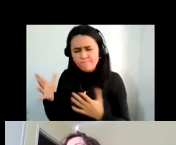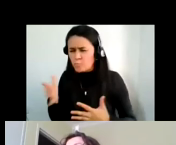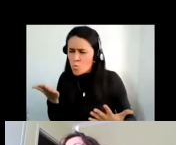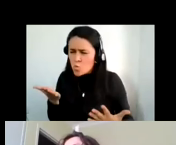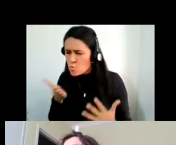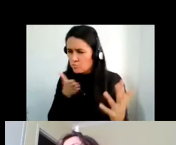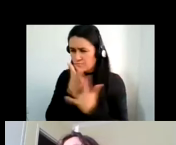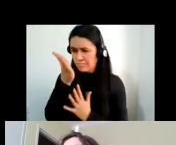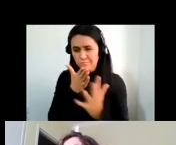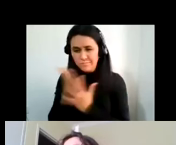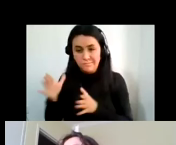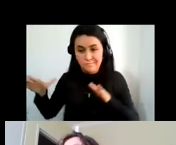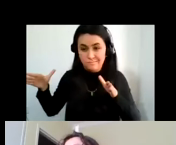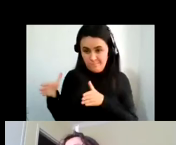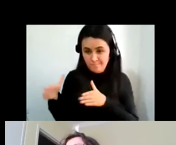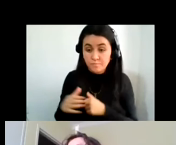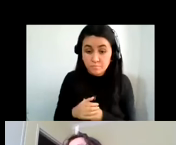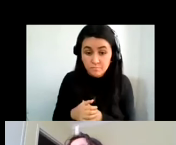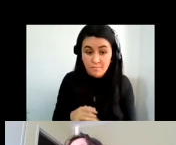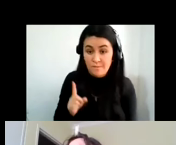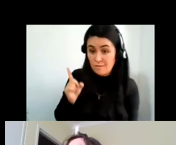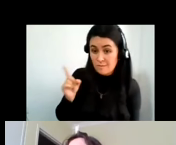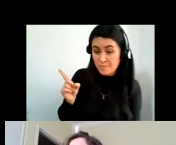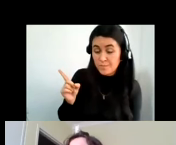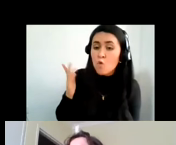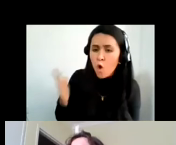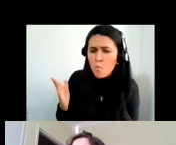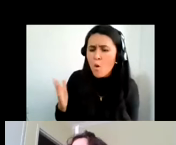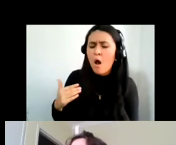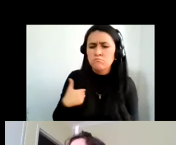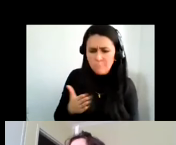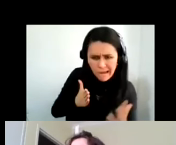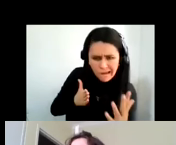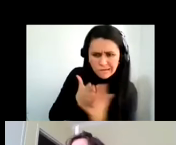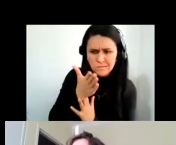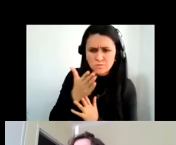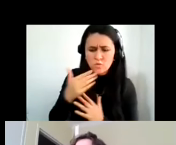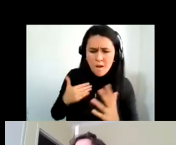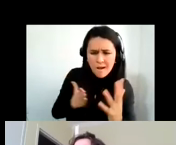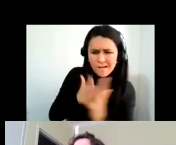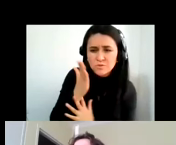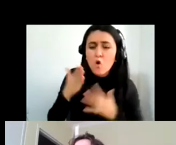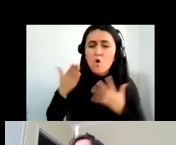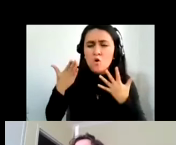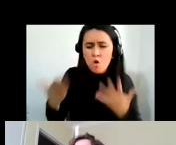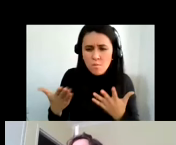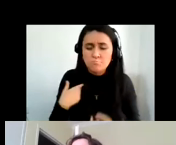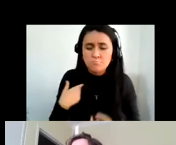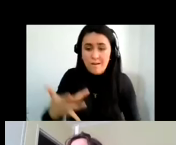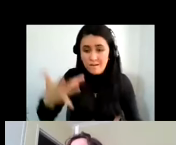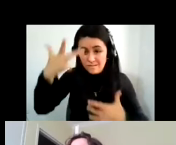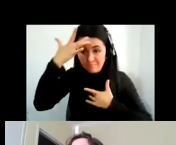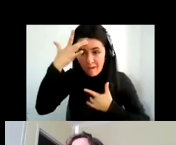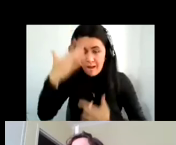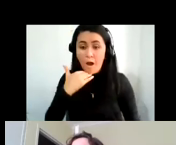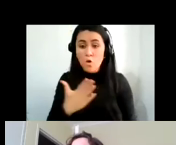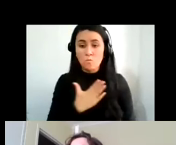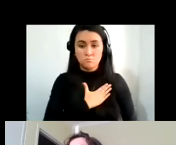disease in a rural and remote area. And you're seeing the participants all from subnational government come